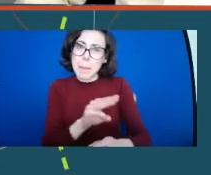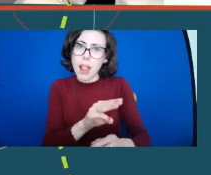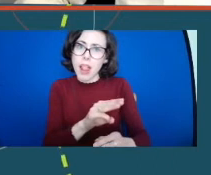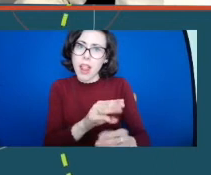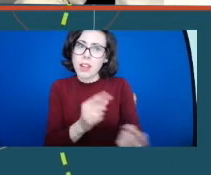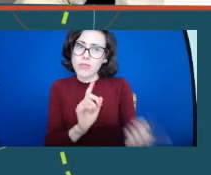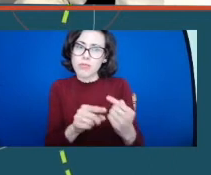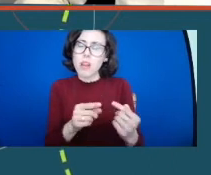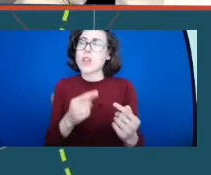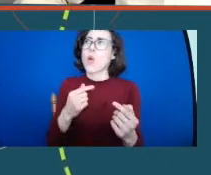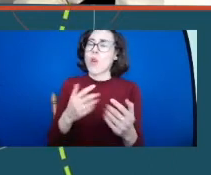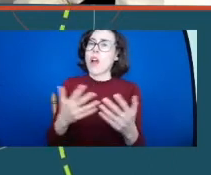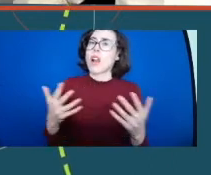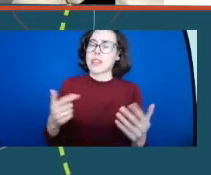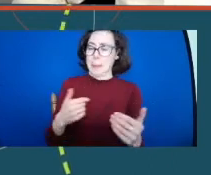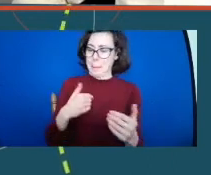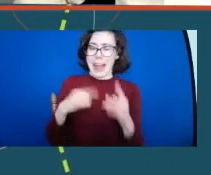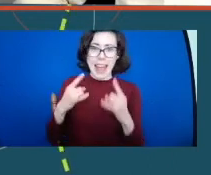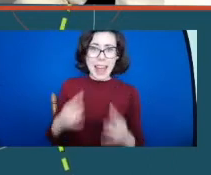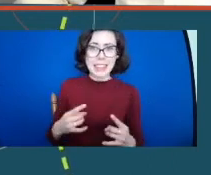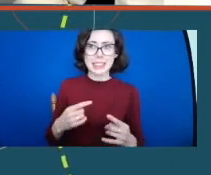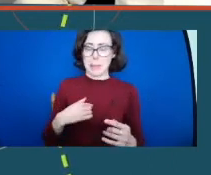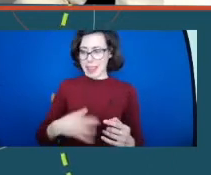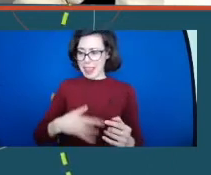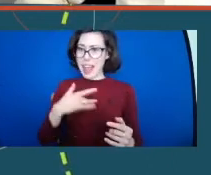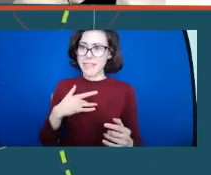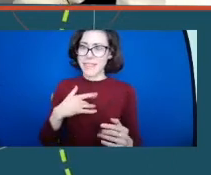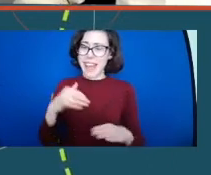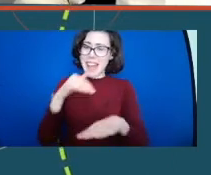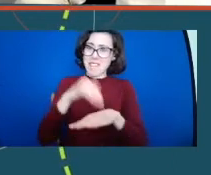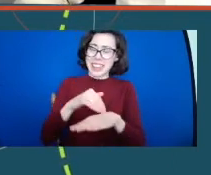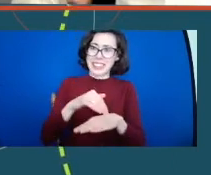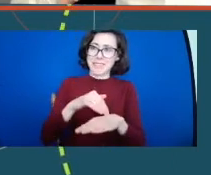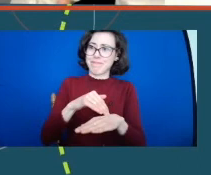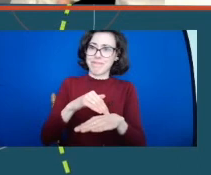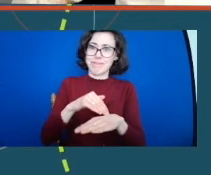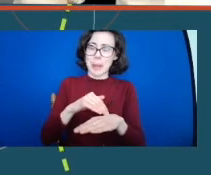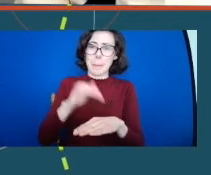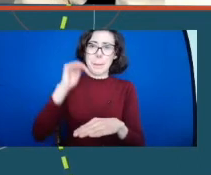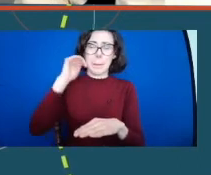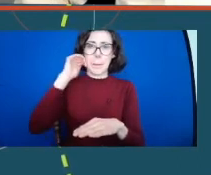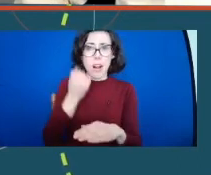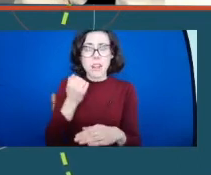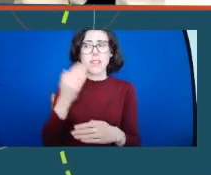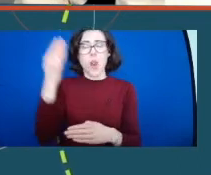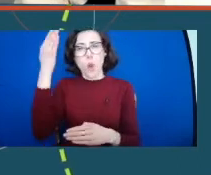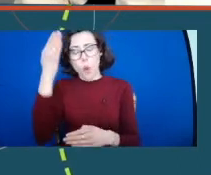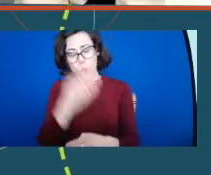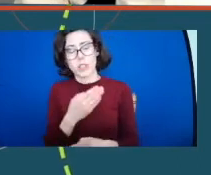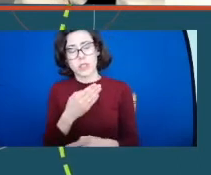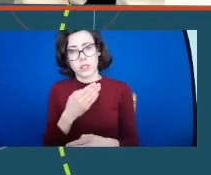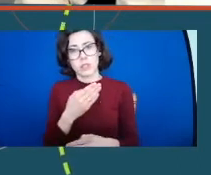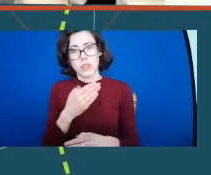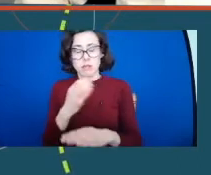conditions related to their life can be linked back to this pervasive area of loneliness.